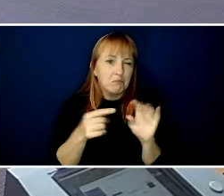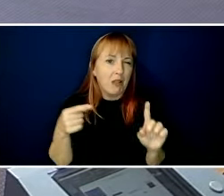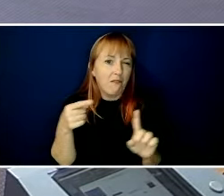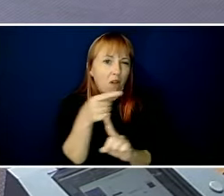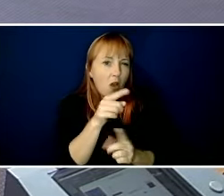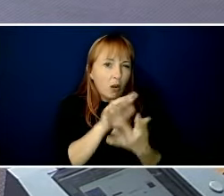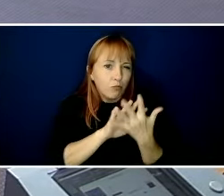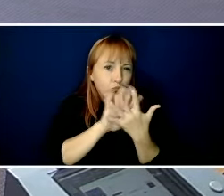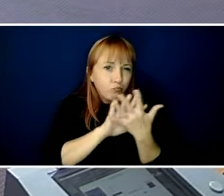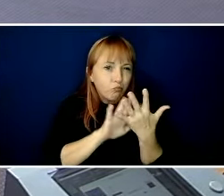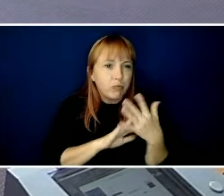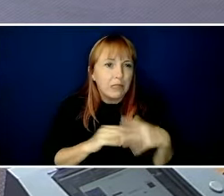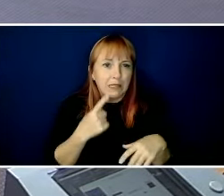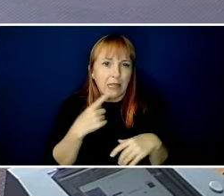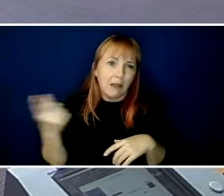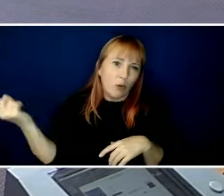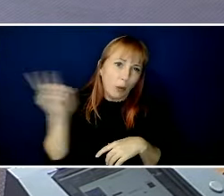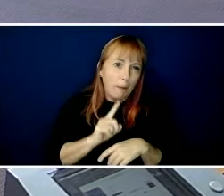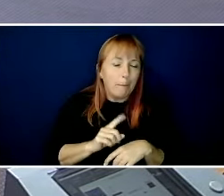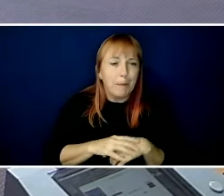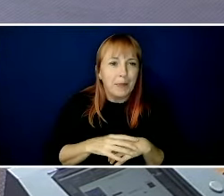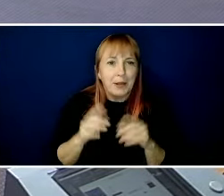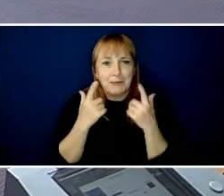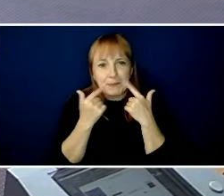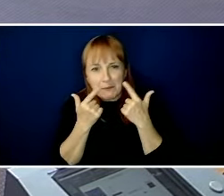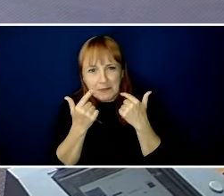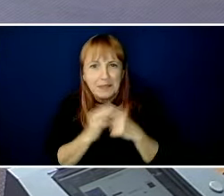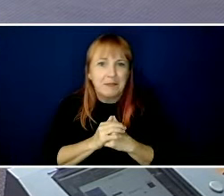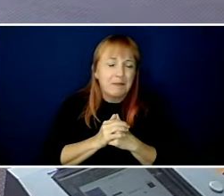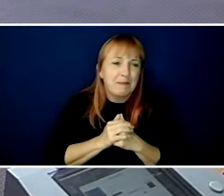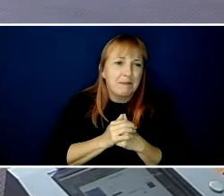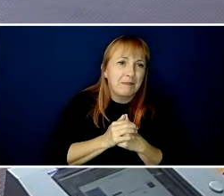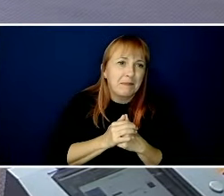actually. He does too. I do actually make the rules.